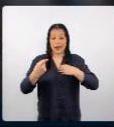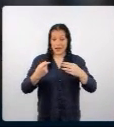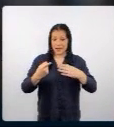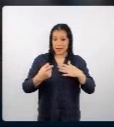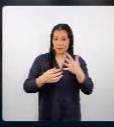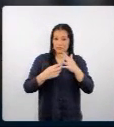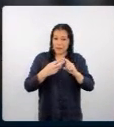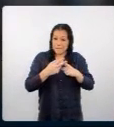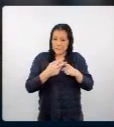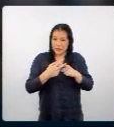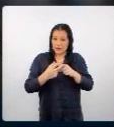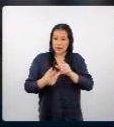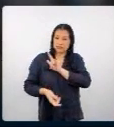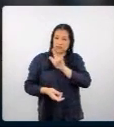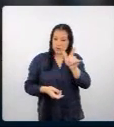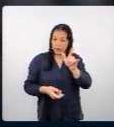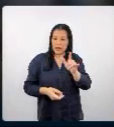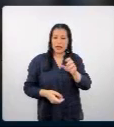or above